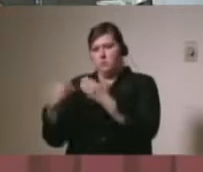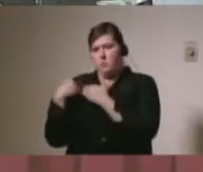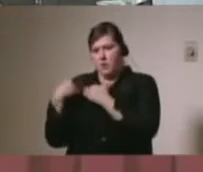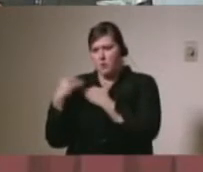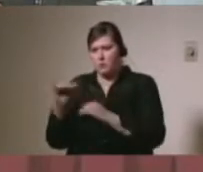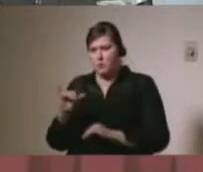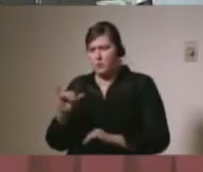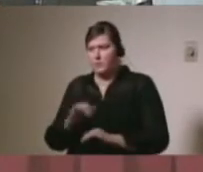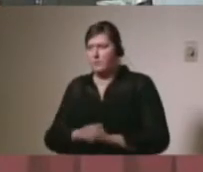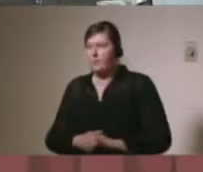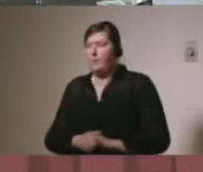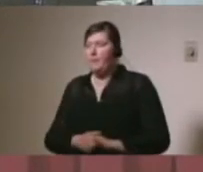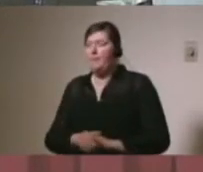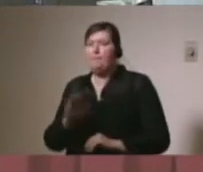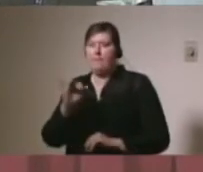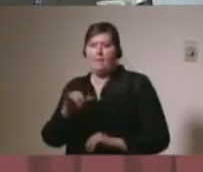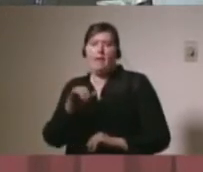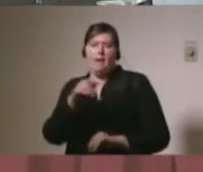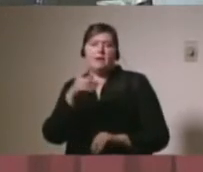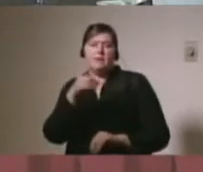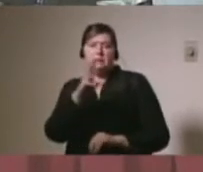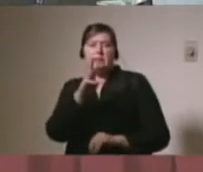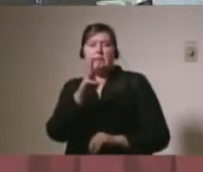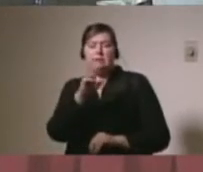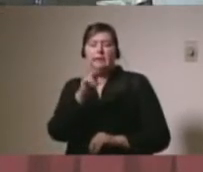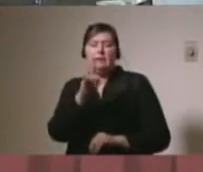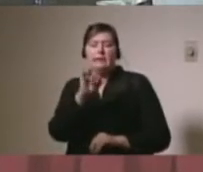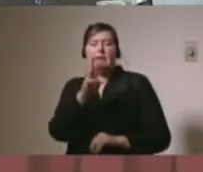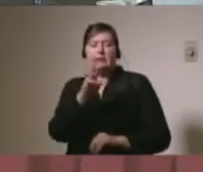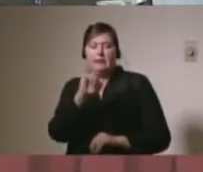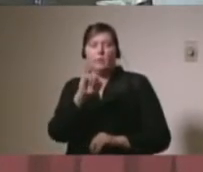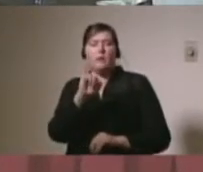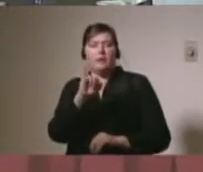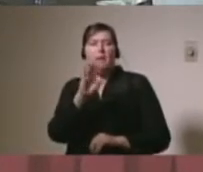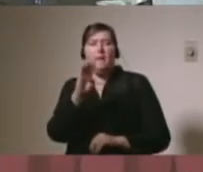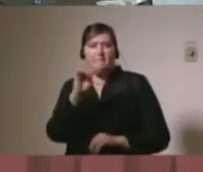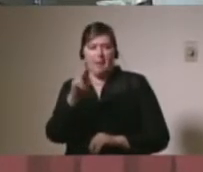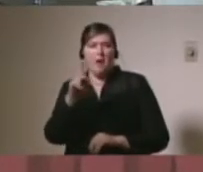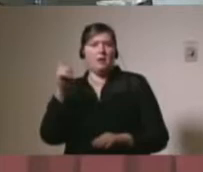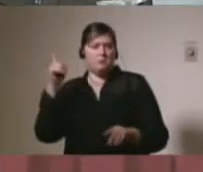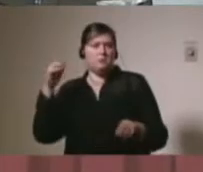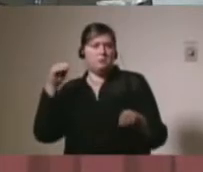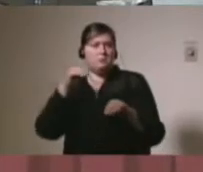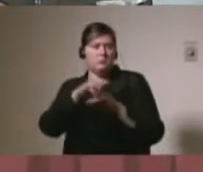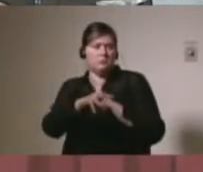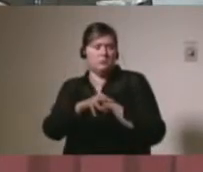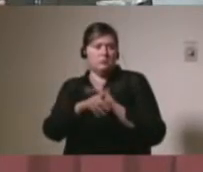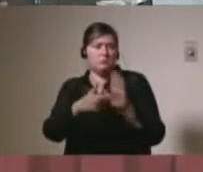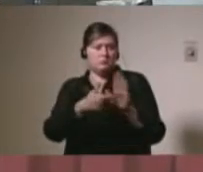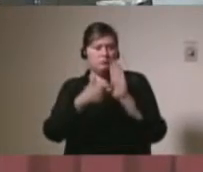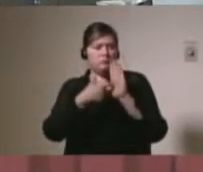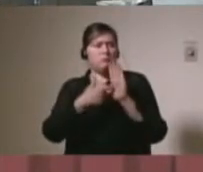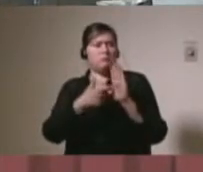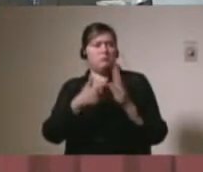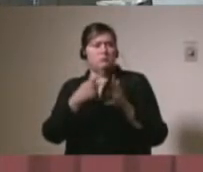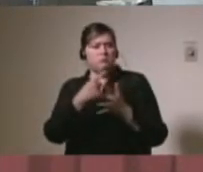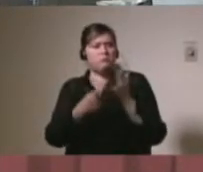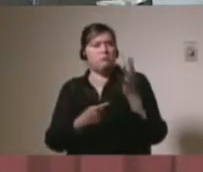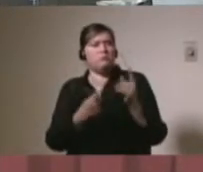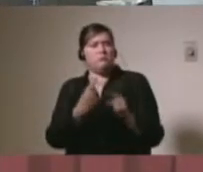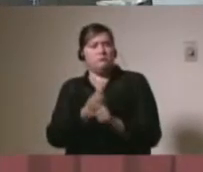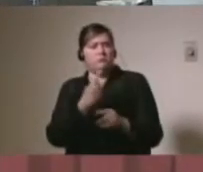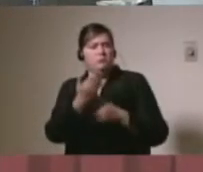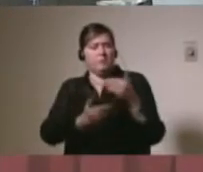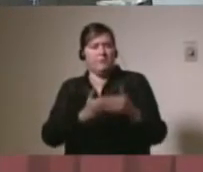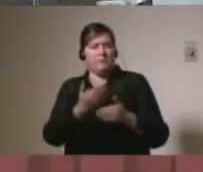Bank. But when I sit there in front of New Zealand Post or Kiwi Bank people and say,